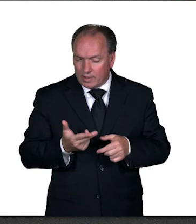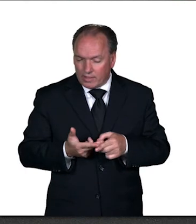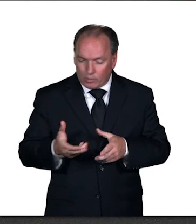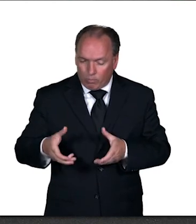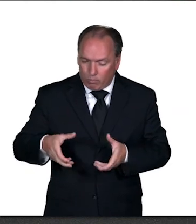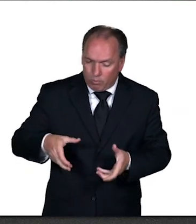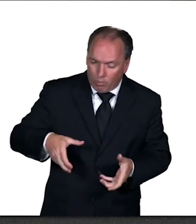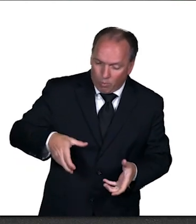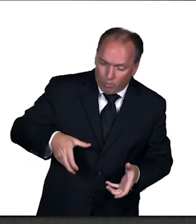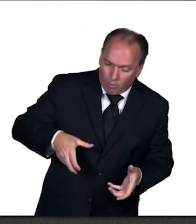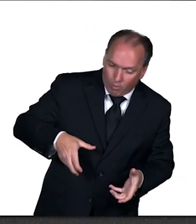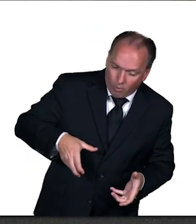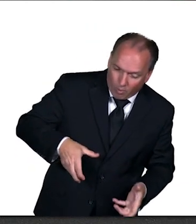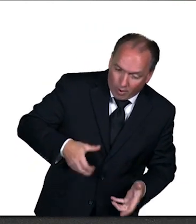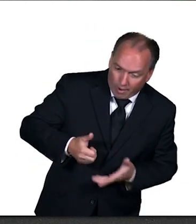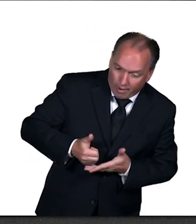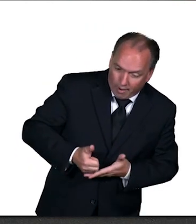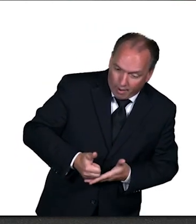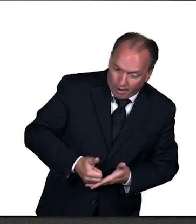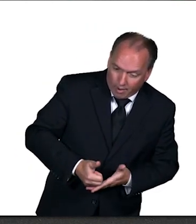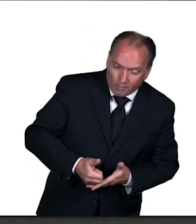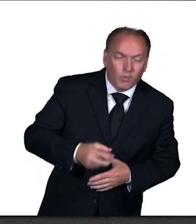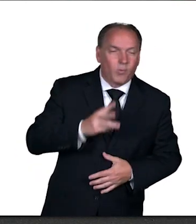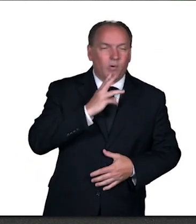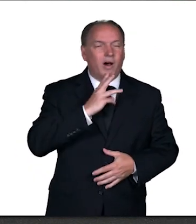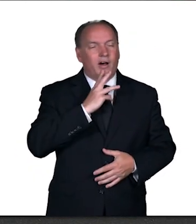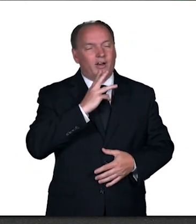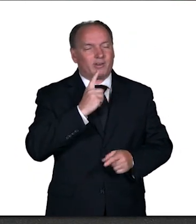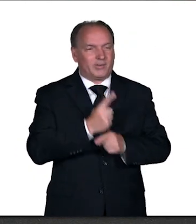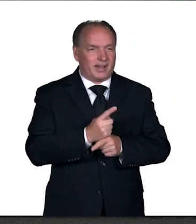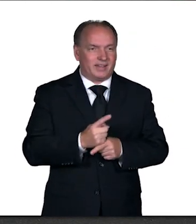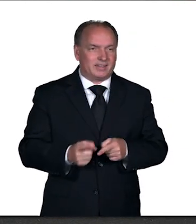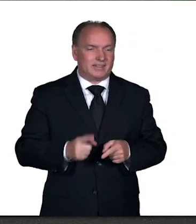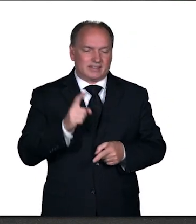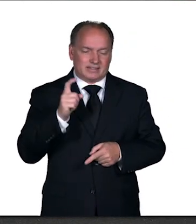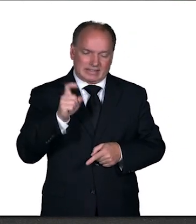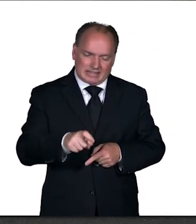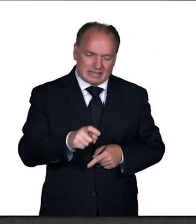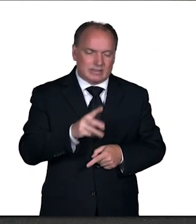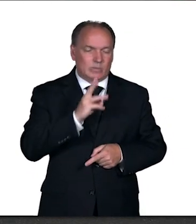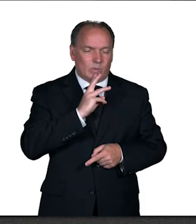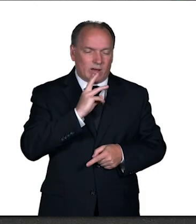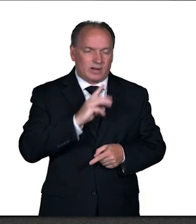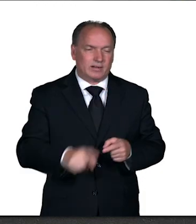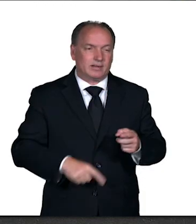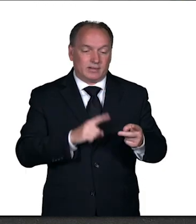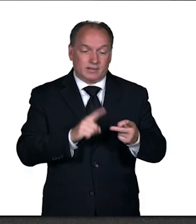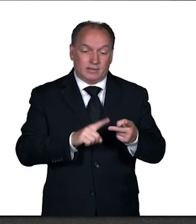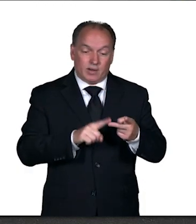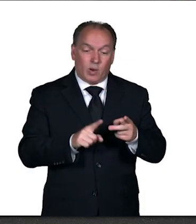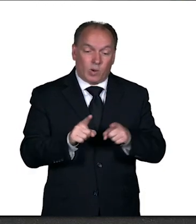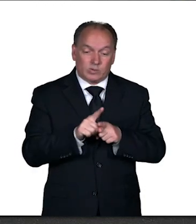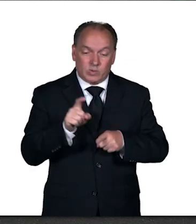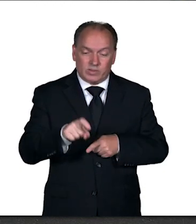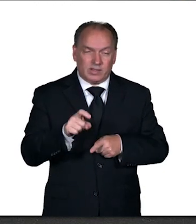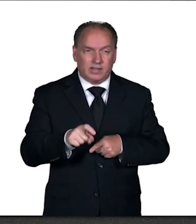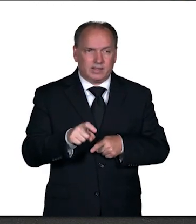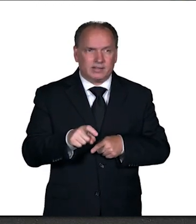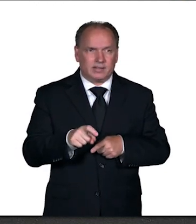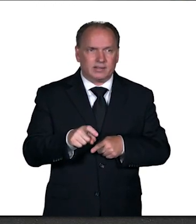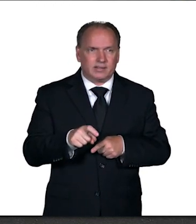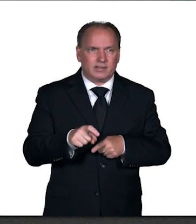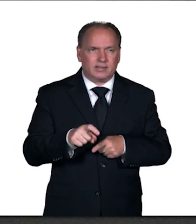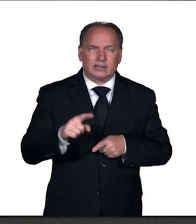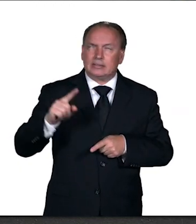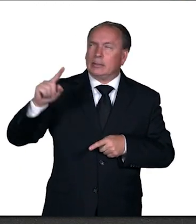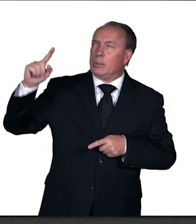that you pour in that gives them water. Good. Plants need water. They also need something that comes